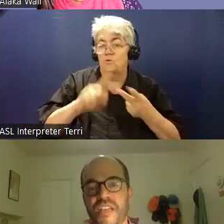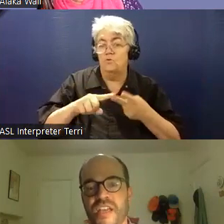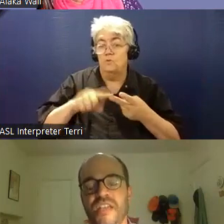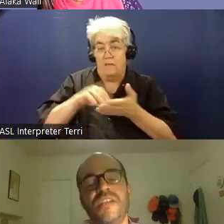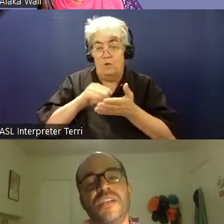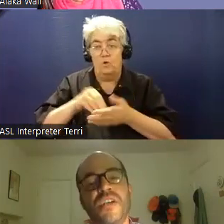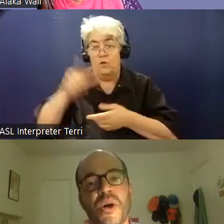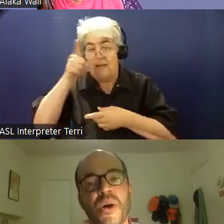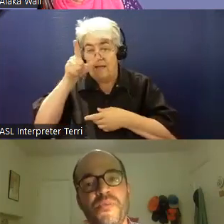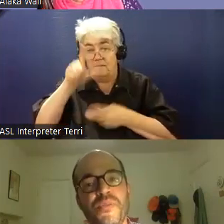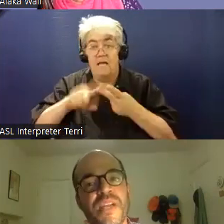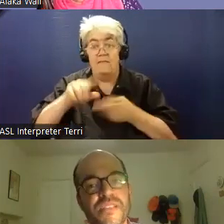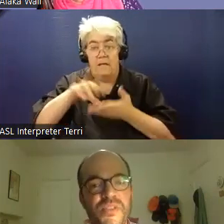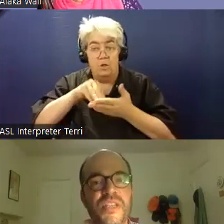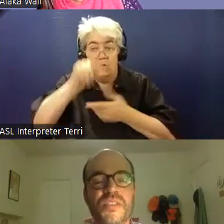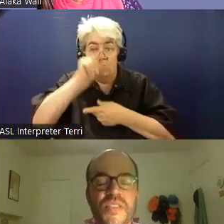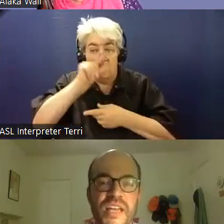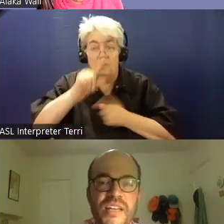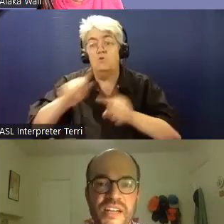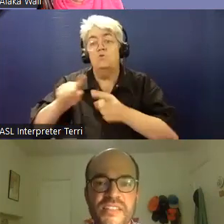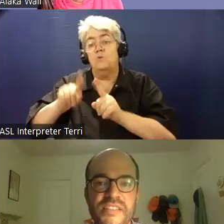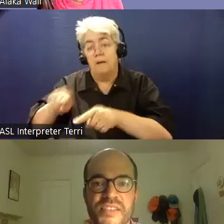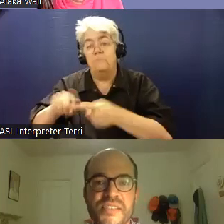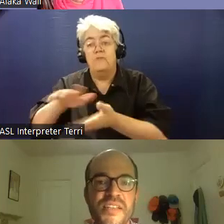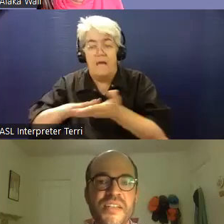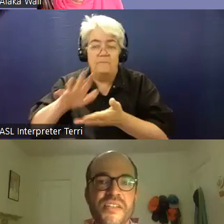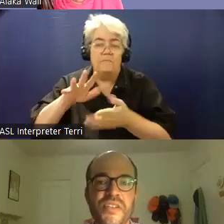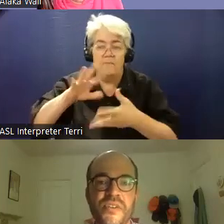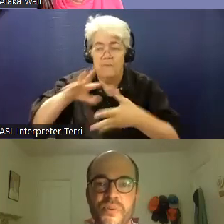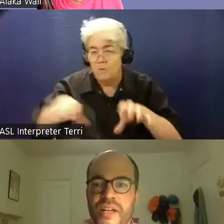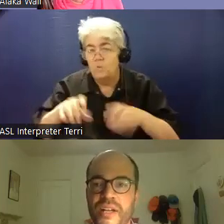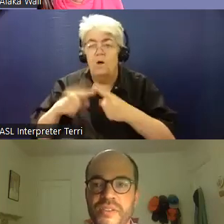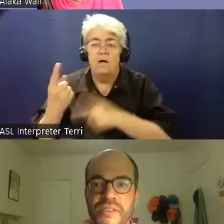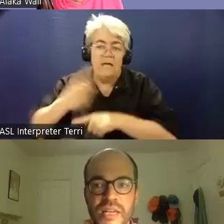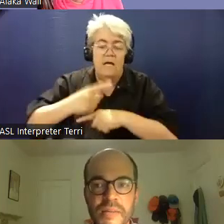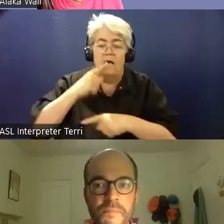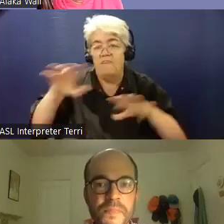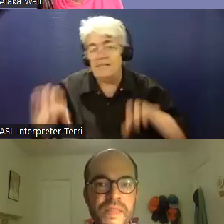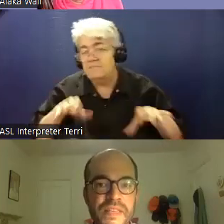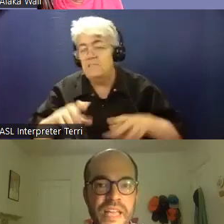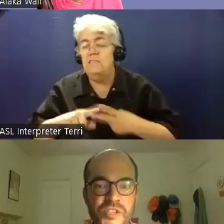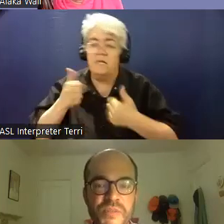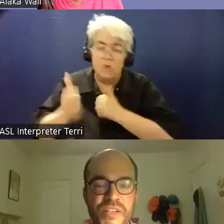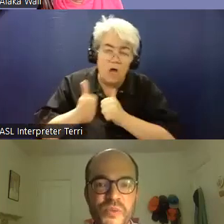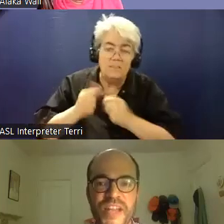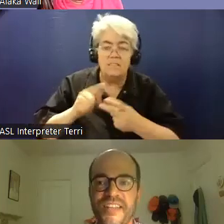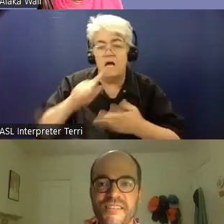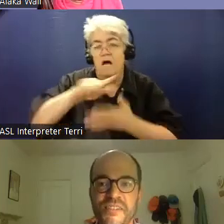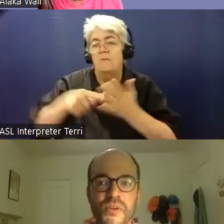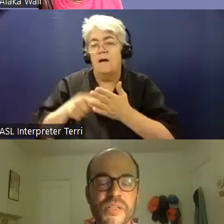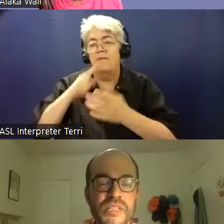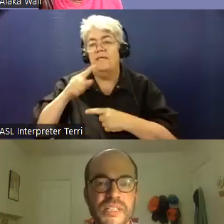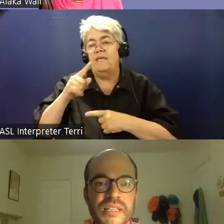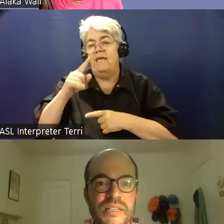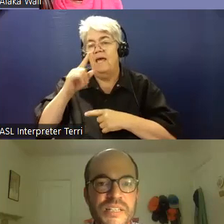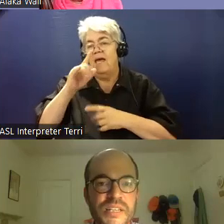in a day of activities and contests centered around the ancient Mediterranean.